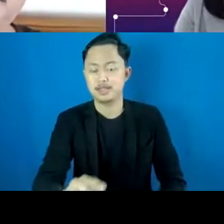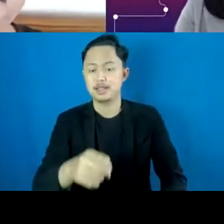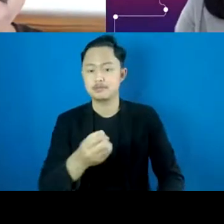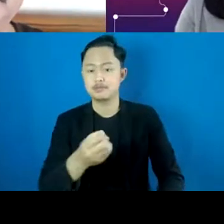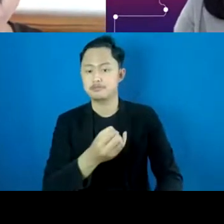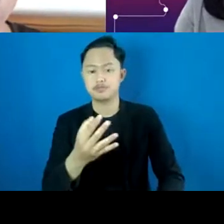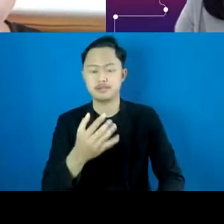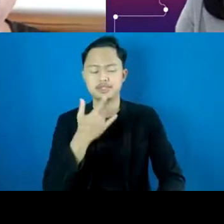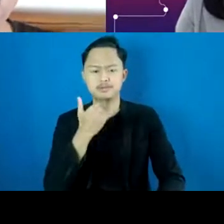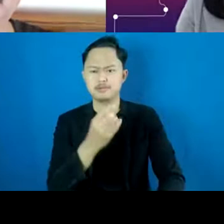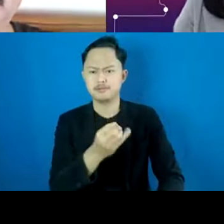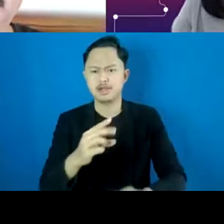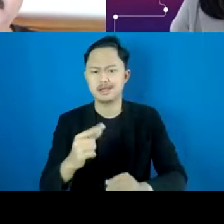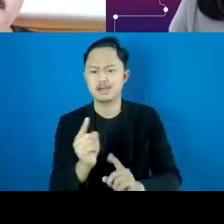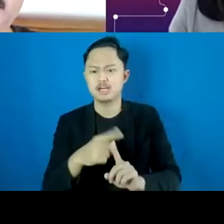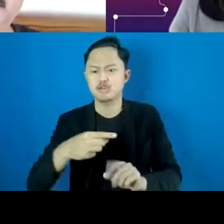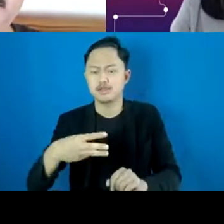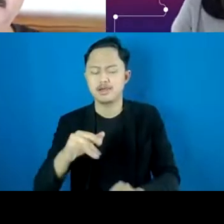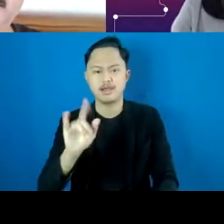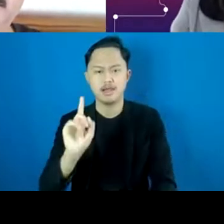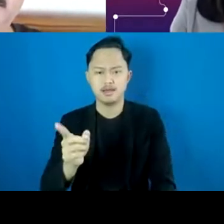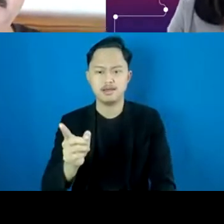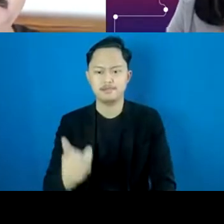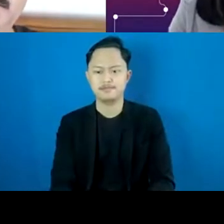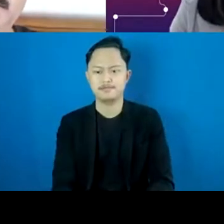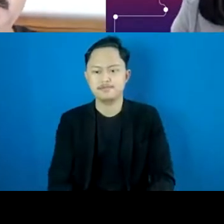given in a given city, so to speak.